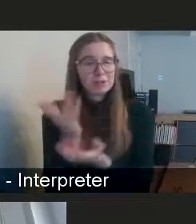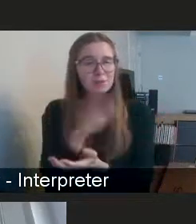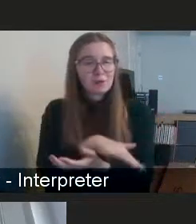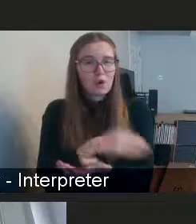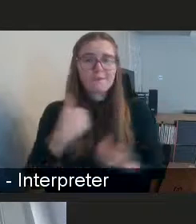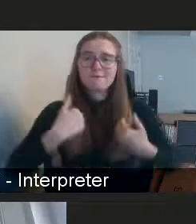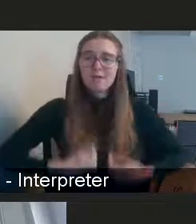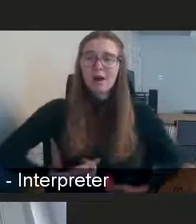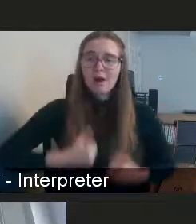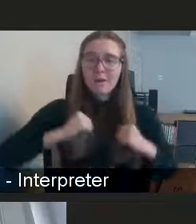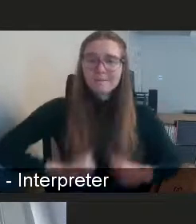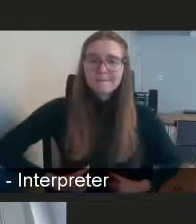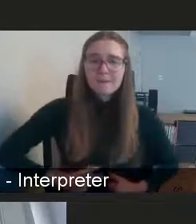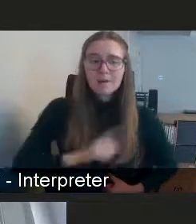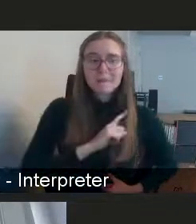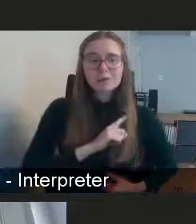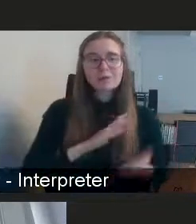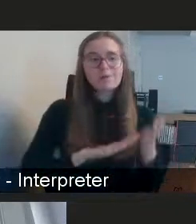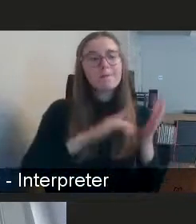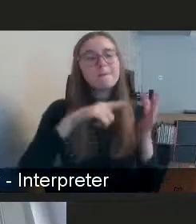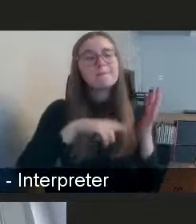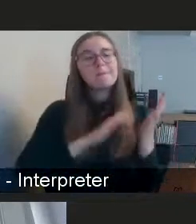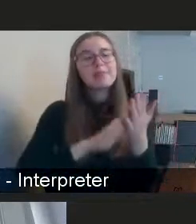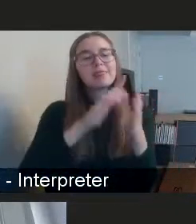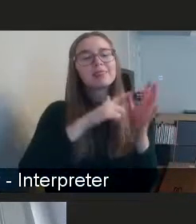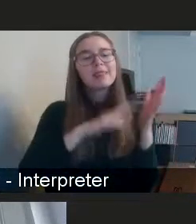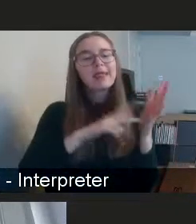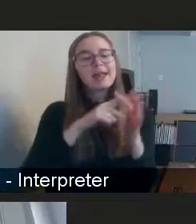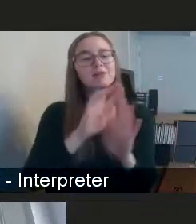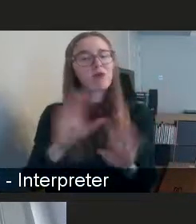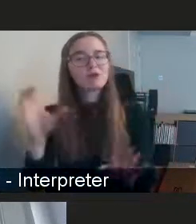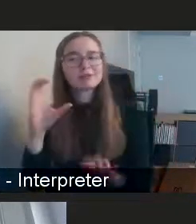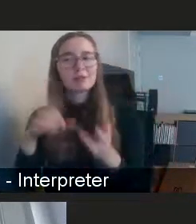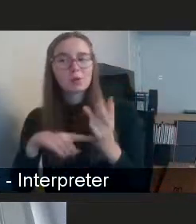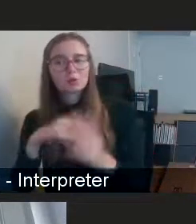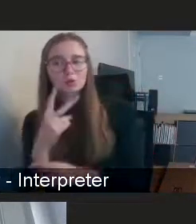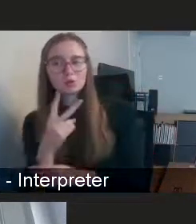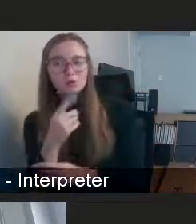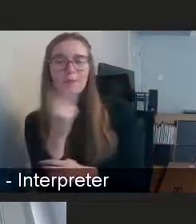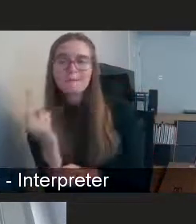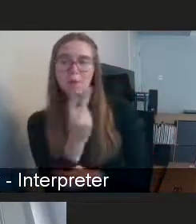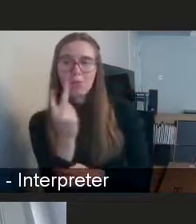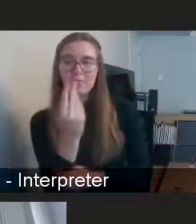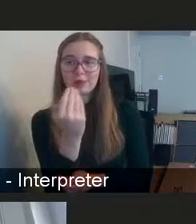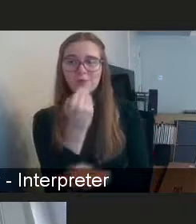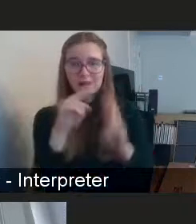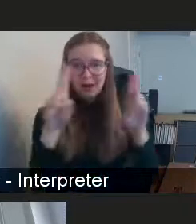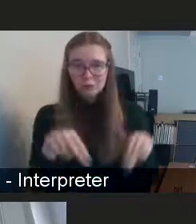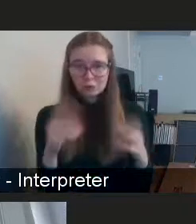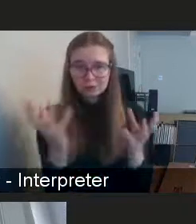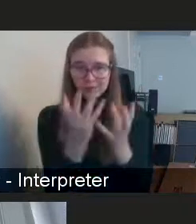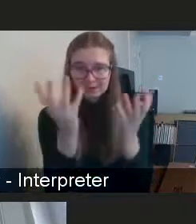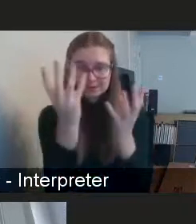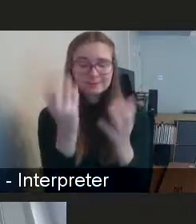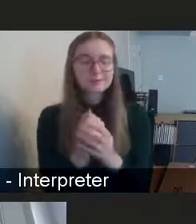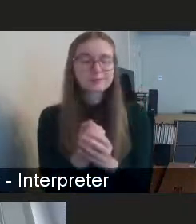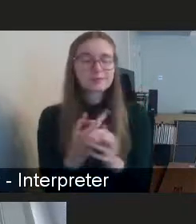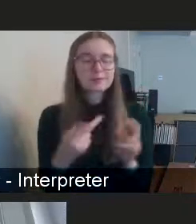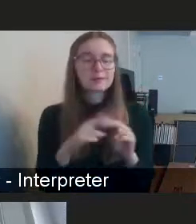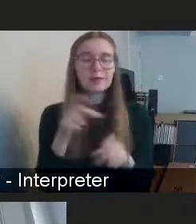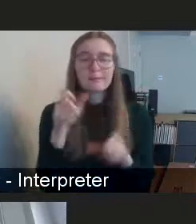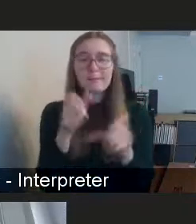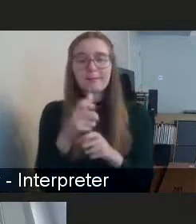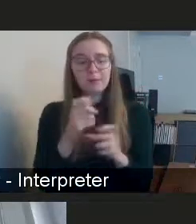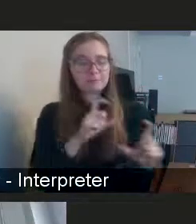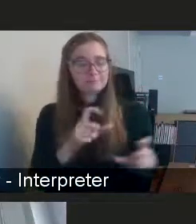agriculture, mainly because of methane rather than carbon dioxide, which is also a greenhouse gas. And if people continue to fly, it's very